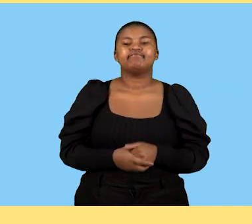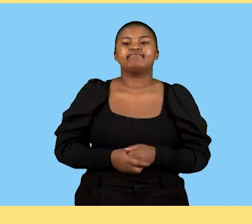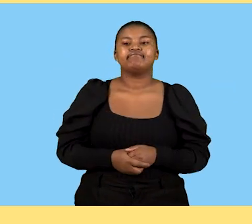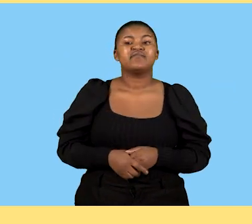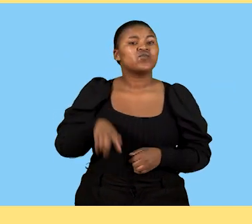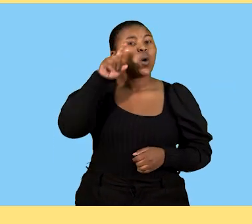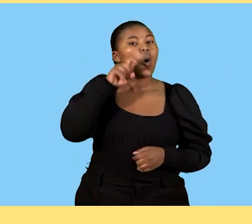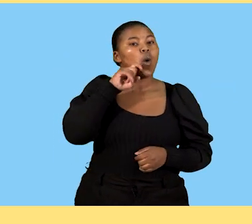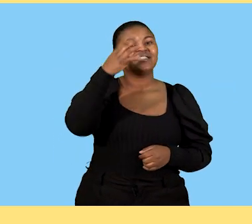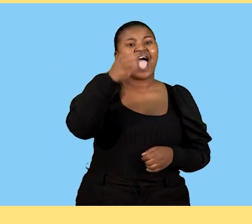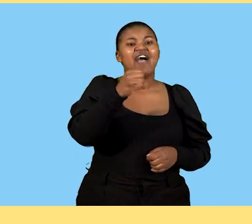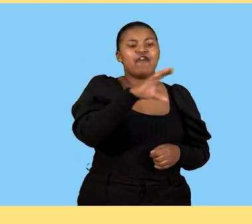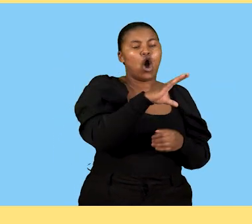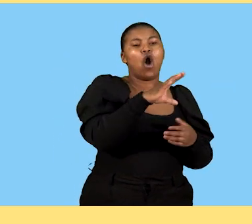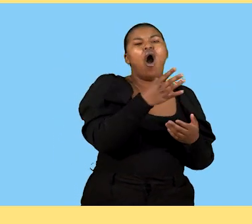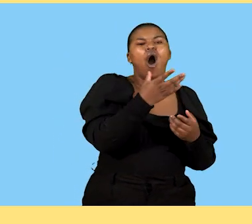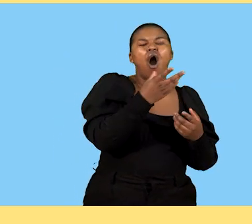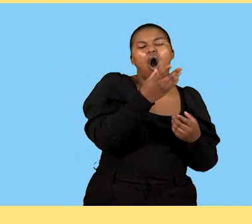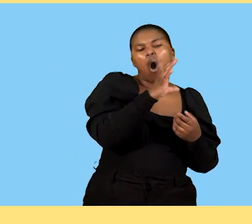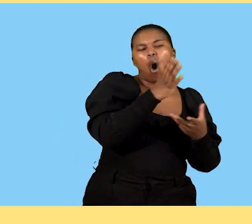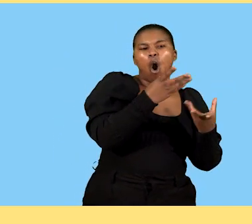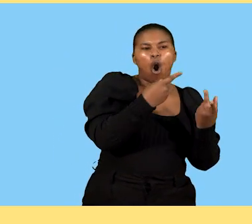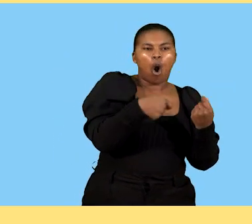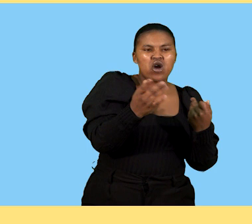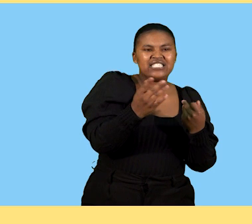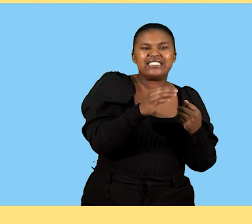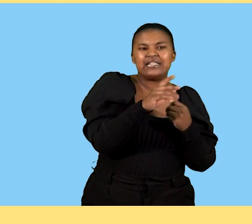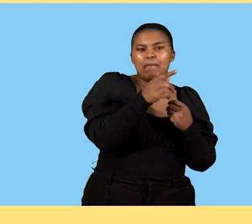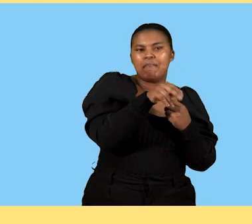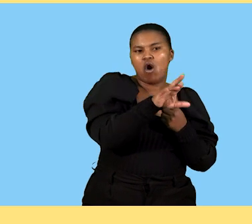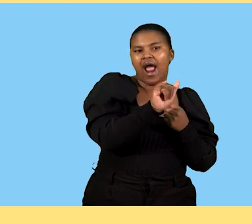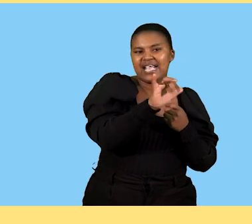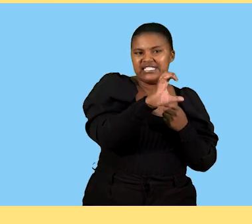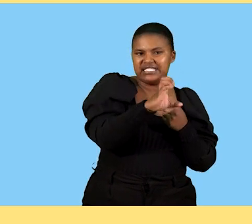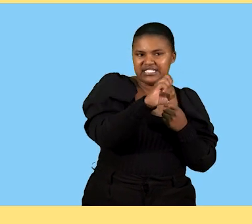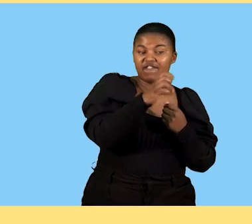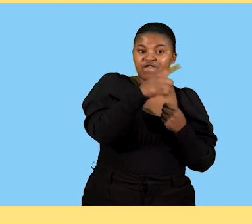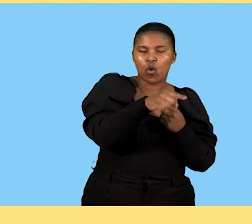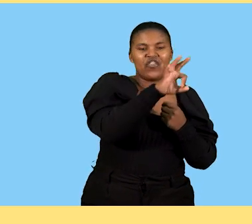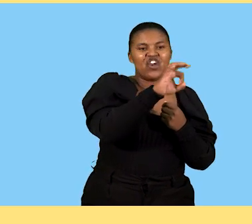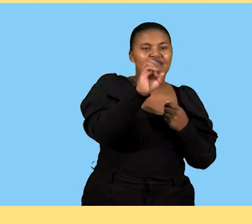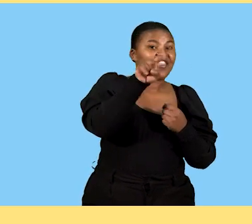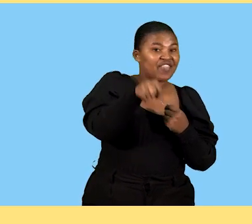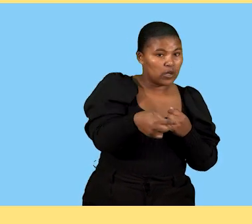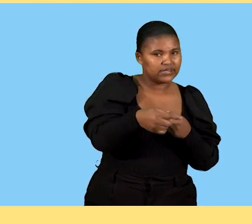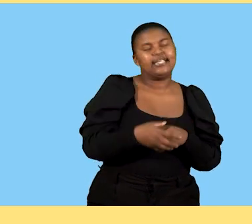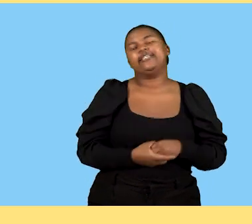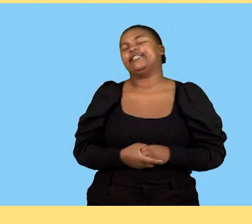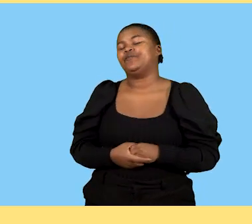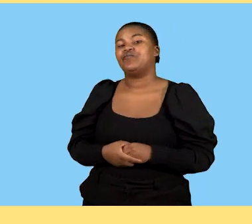The old one has a cost price, and the cost price is